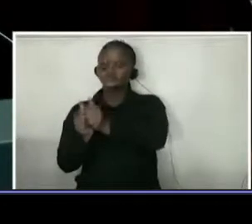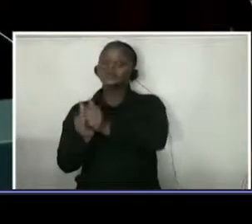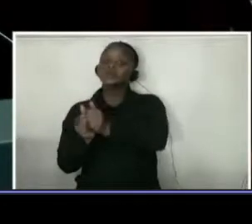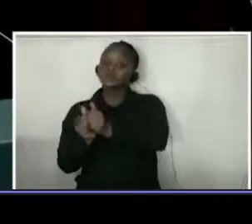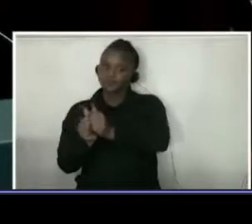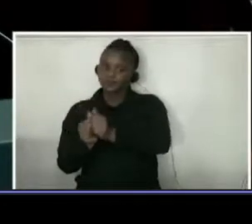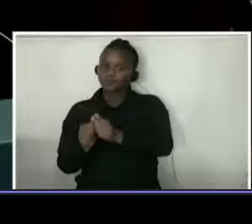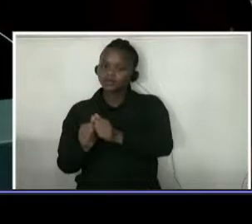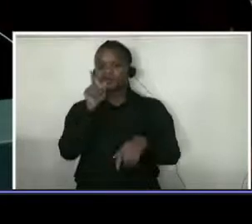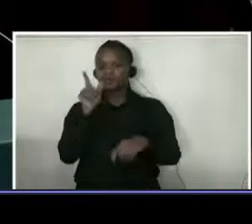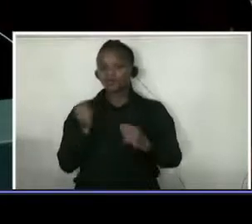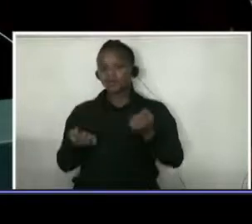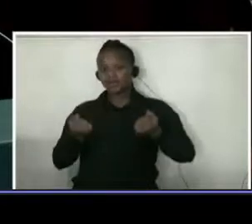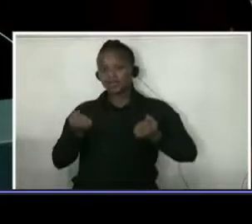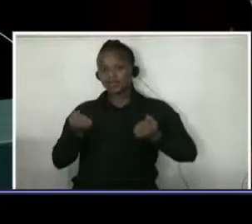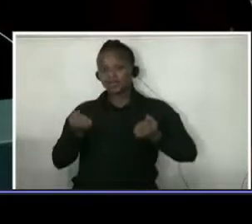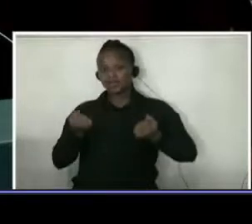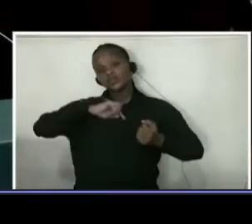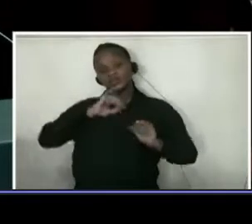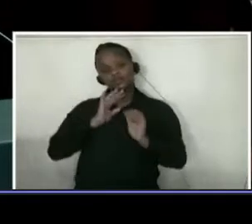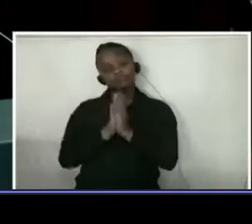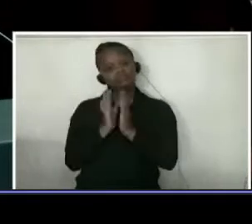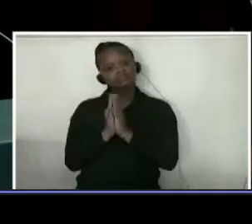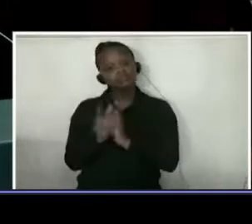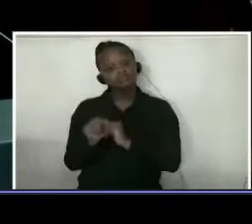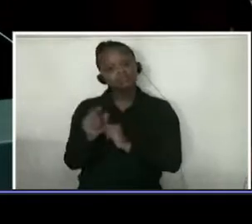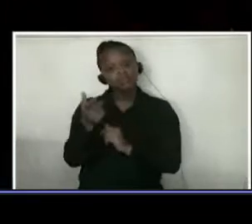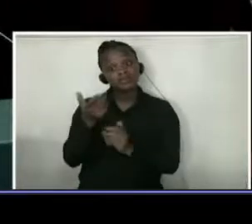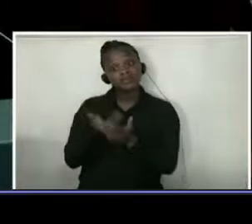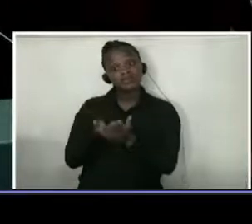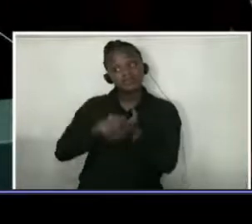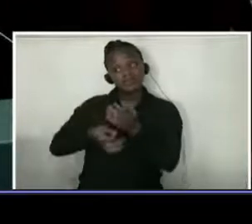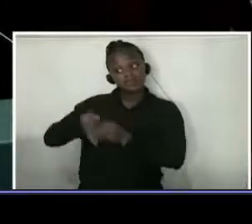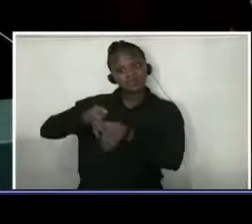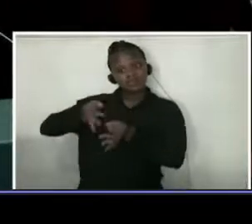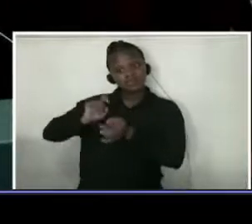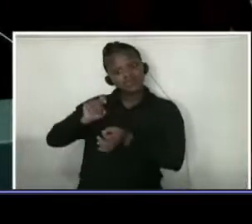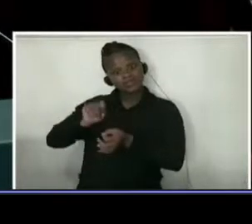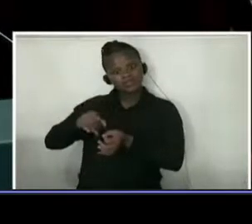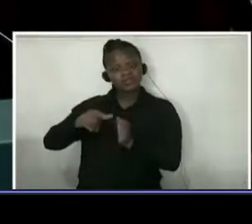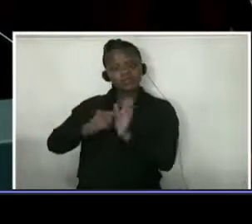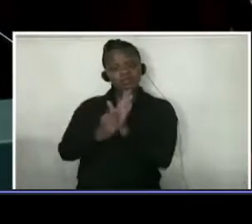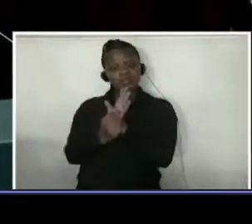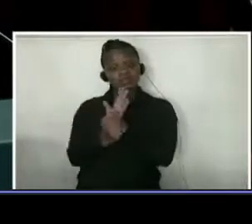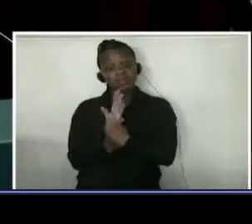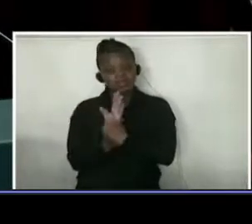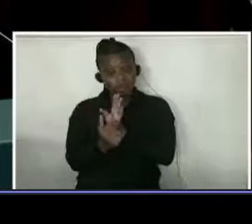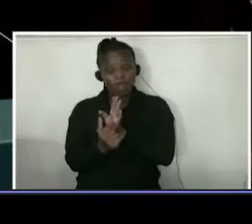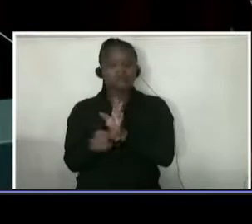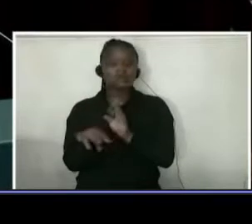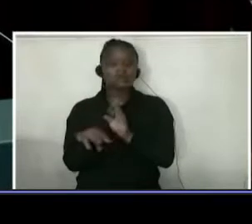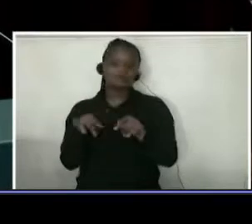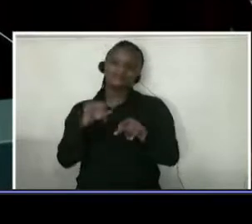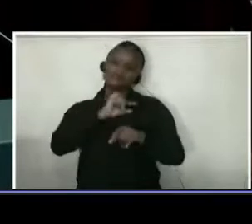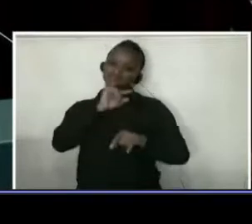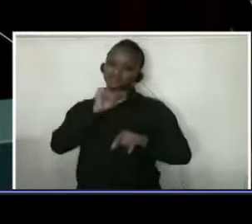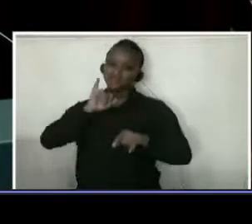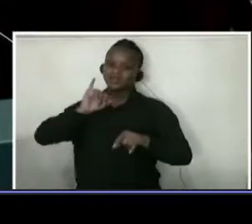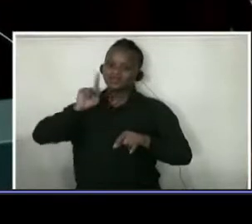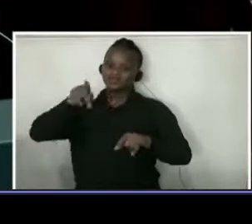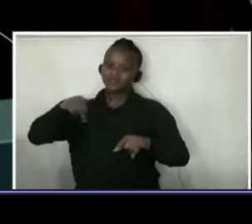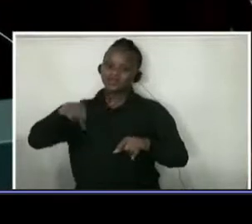yahlulele icacise ngokuchaza komthetho nezigaba ezithile zawo okudalwe ukuthi iIFP nebambisene